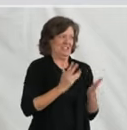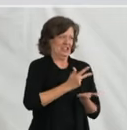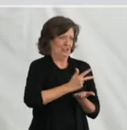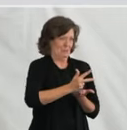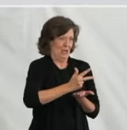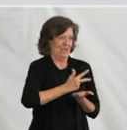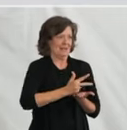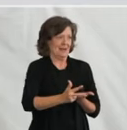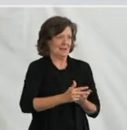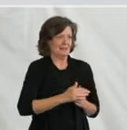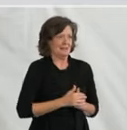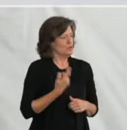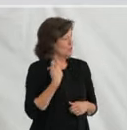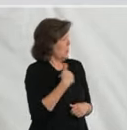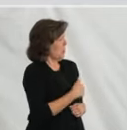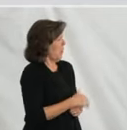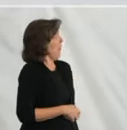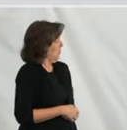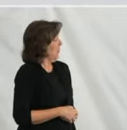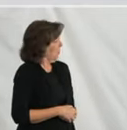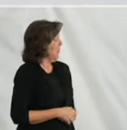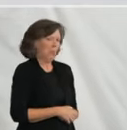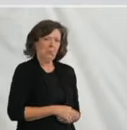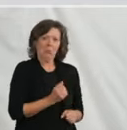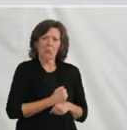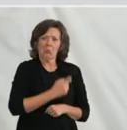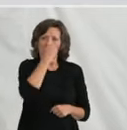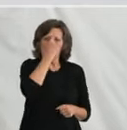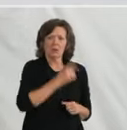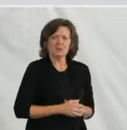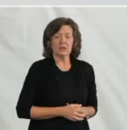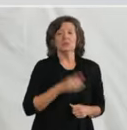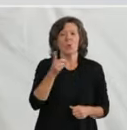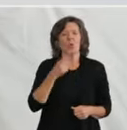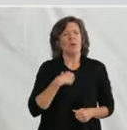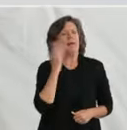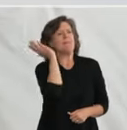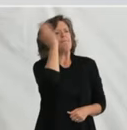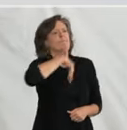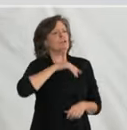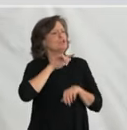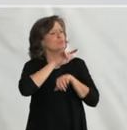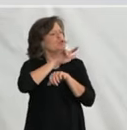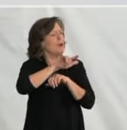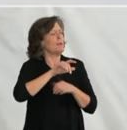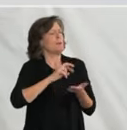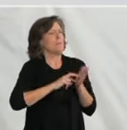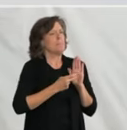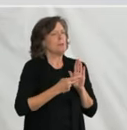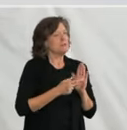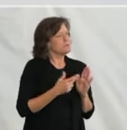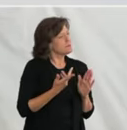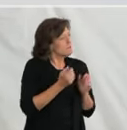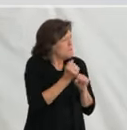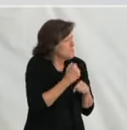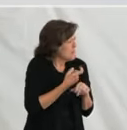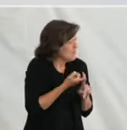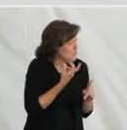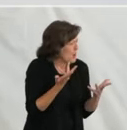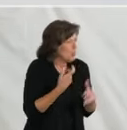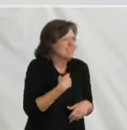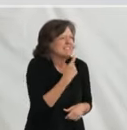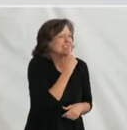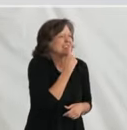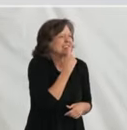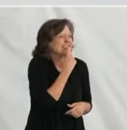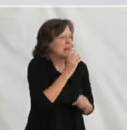Well, it made sense to us. And we thought since the invisible jet was invisible, that it must be made out of really clean glass. So if